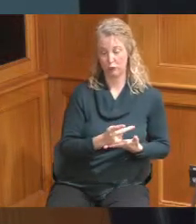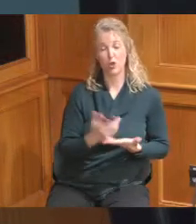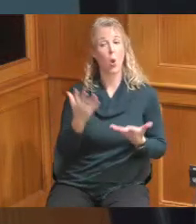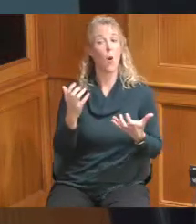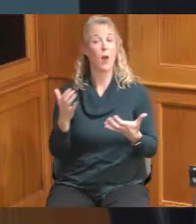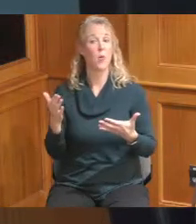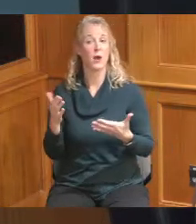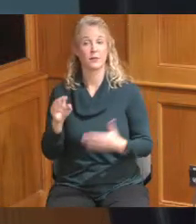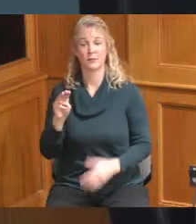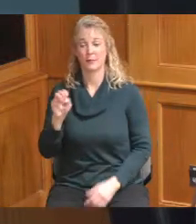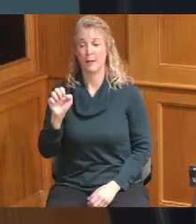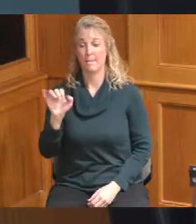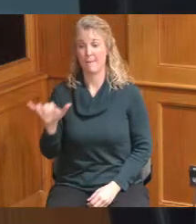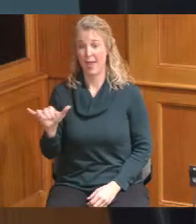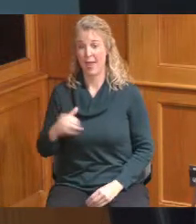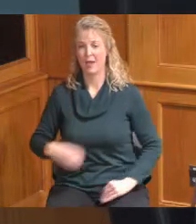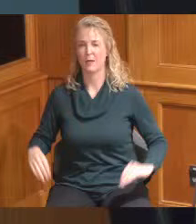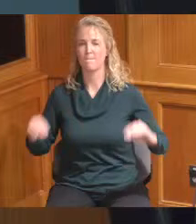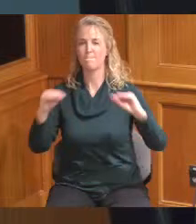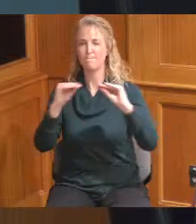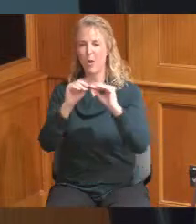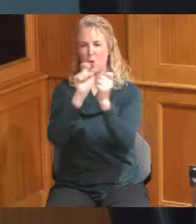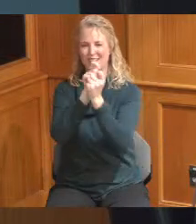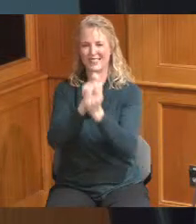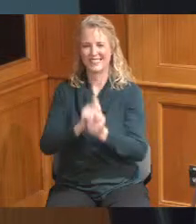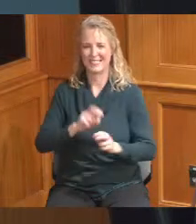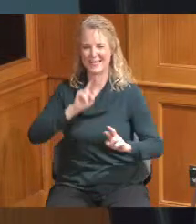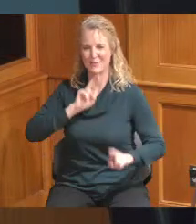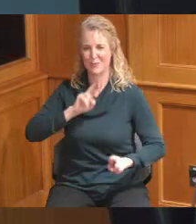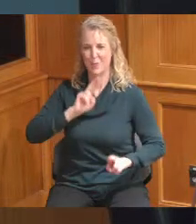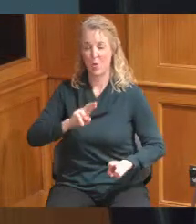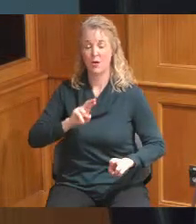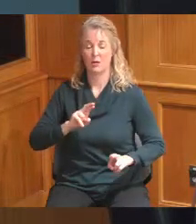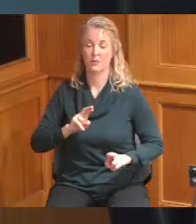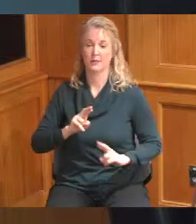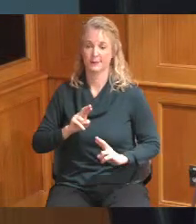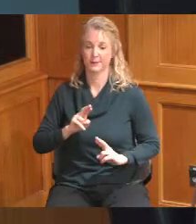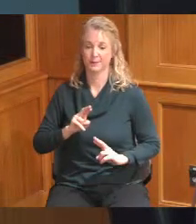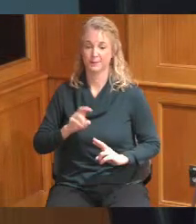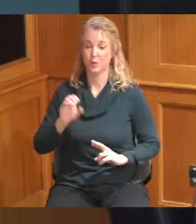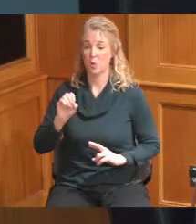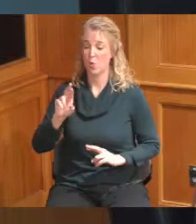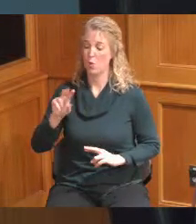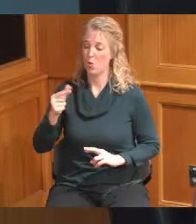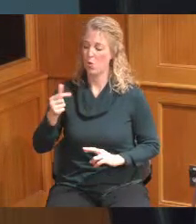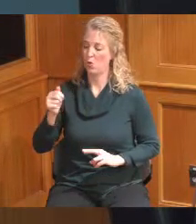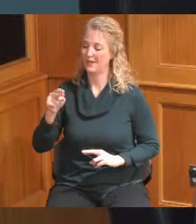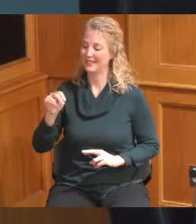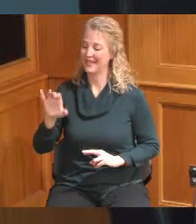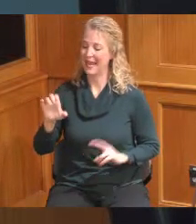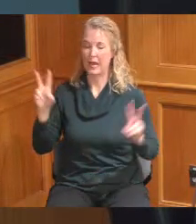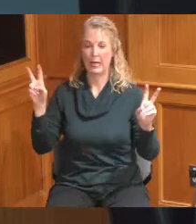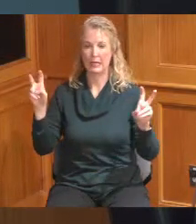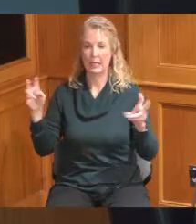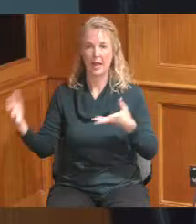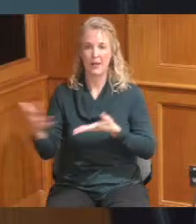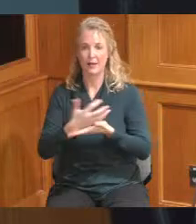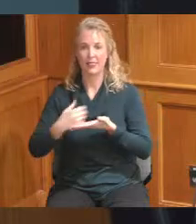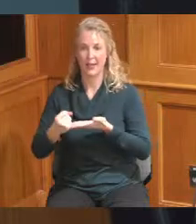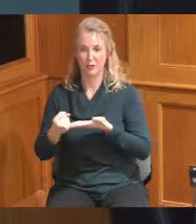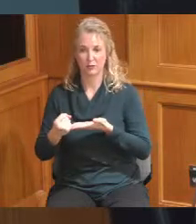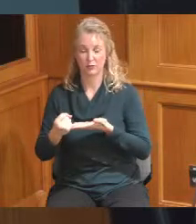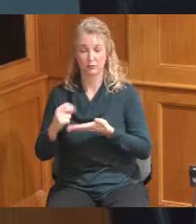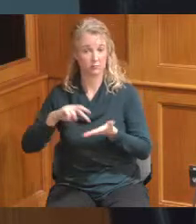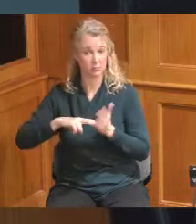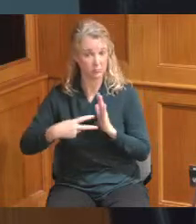know that in May we're going to get a much more in-depth report about the opportunity for organic collection in Hamilton County,